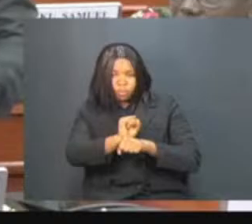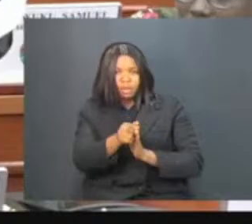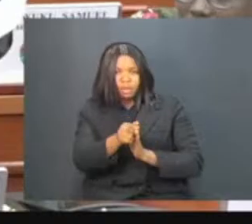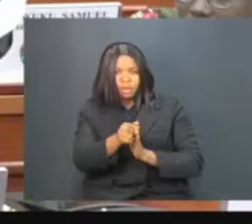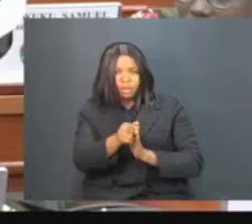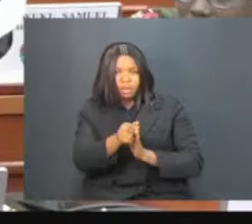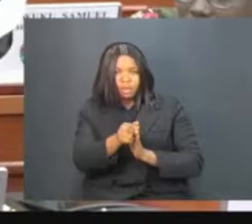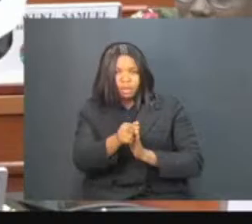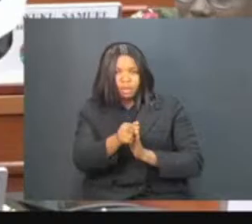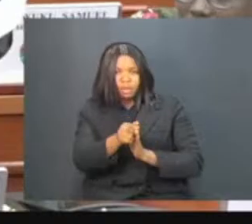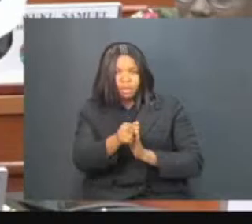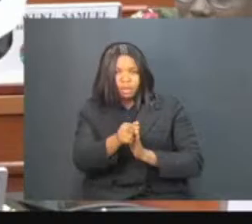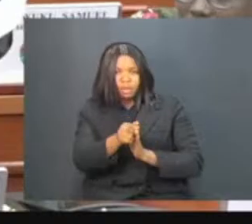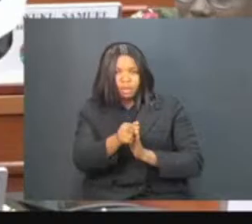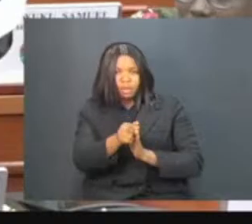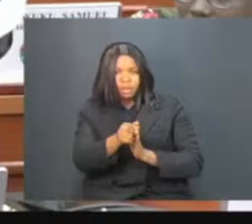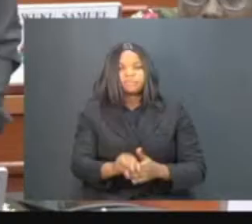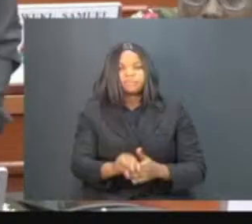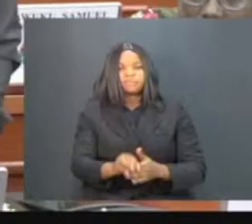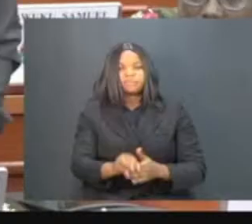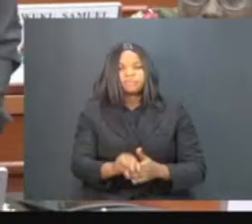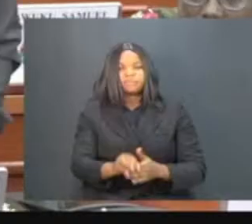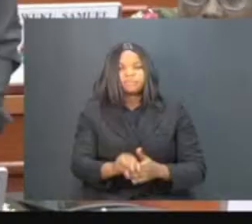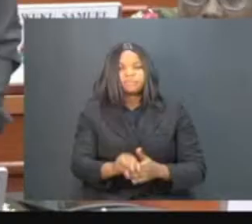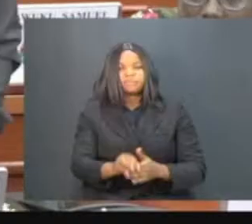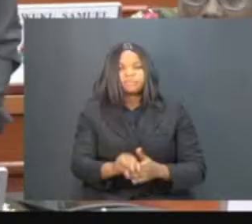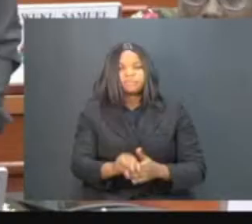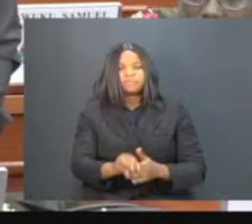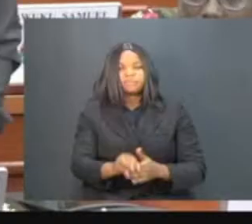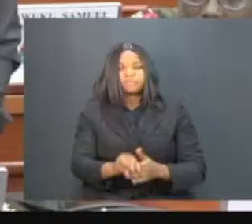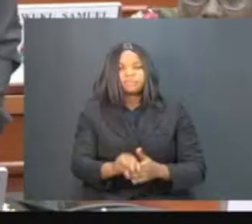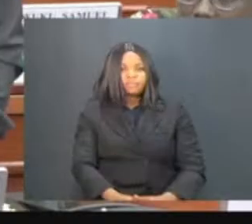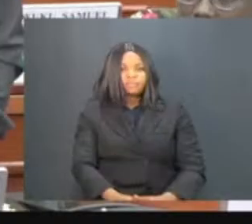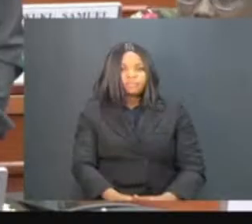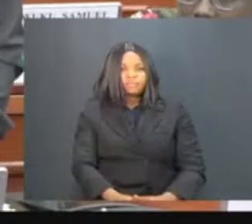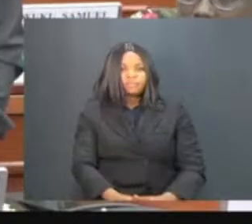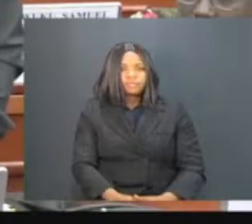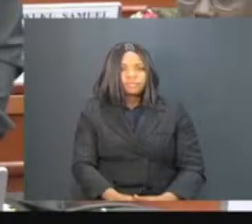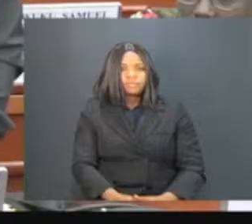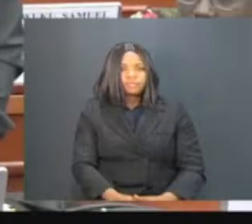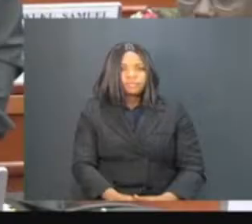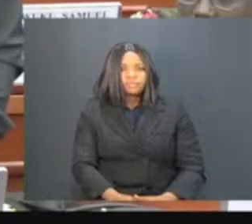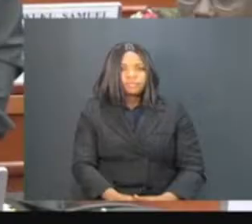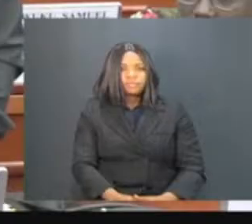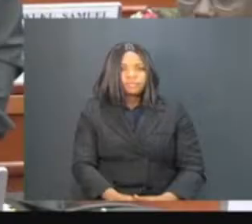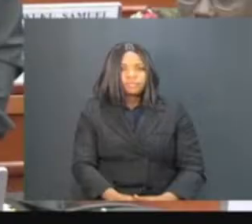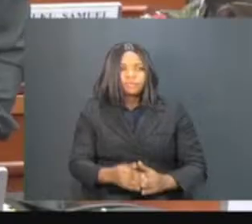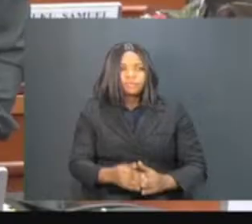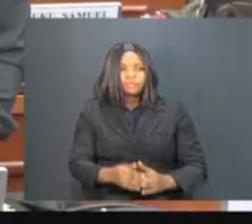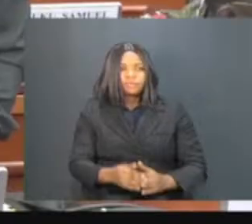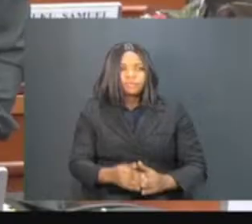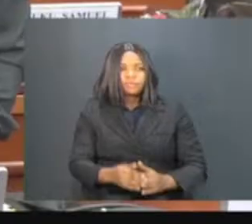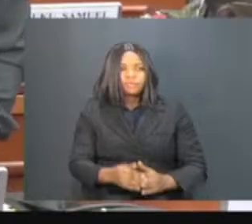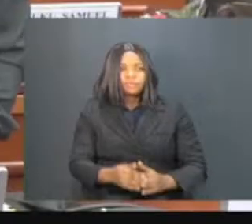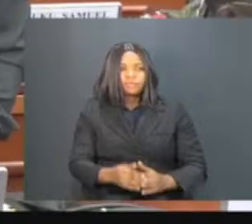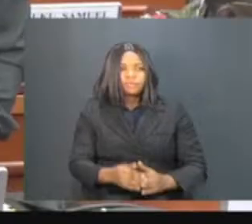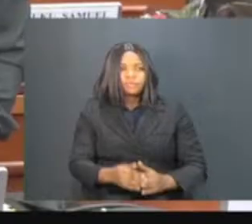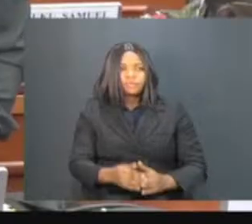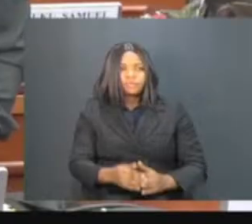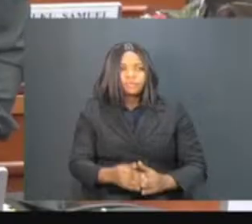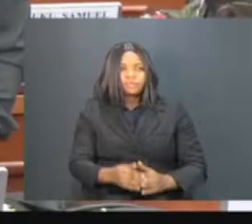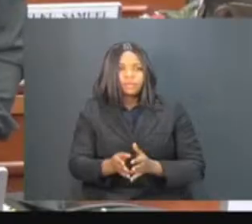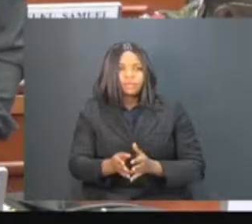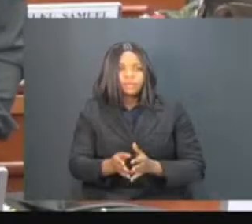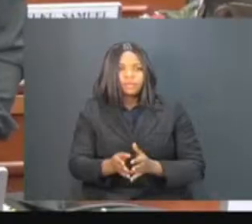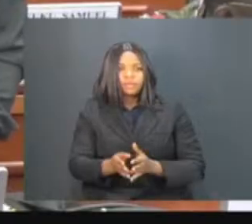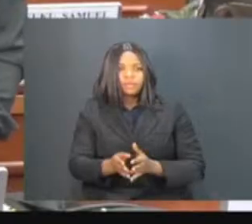7% of the $400 million. They've even not been able to fulfill the 7% that they committed, the